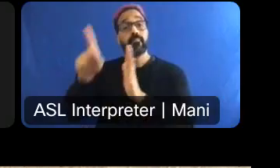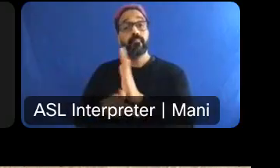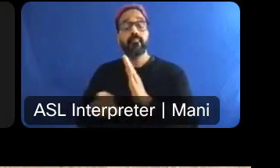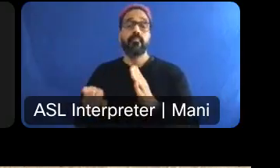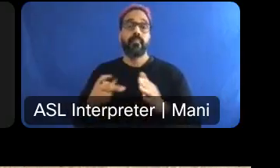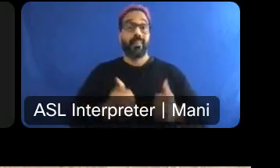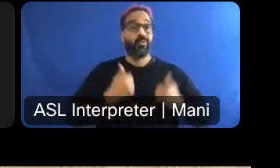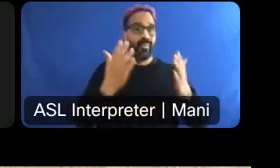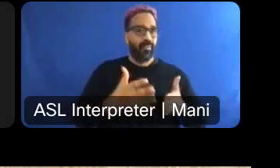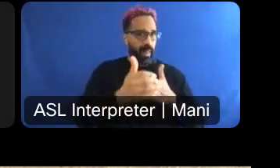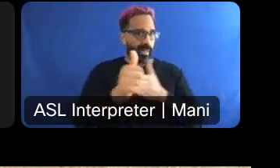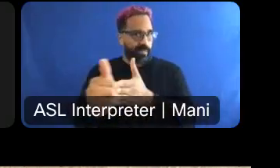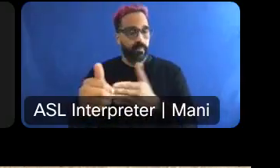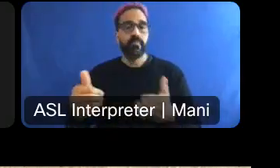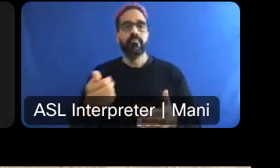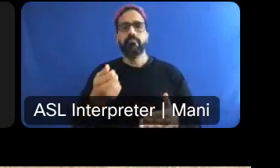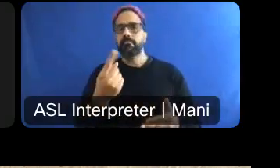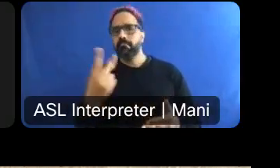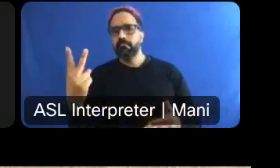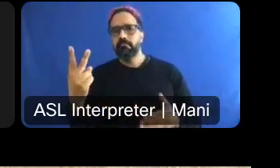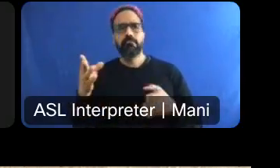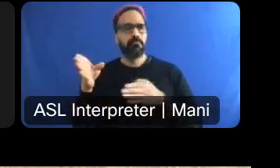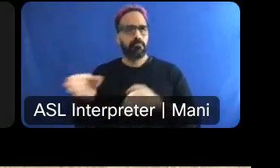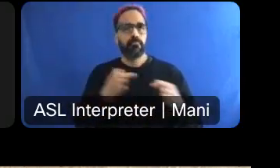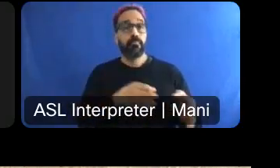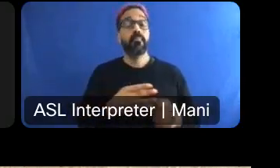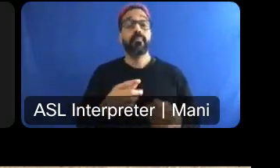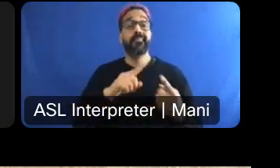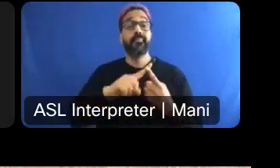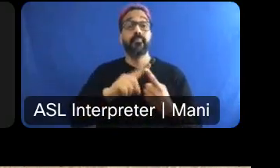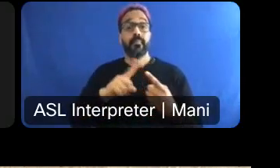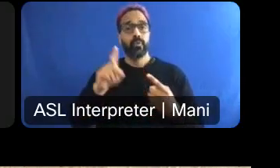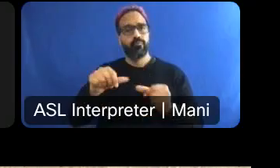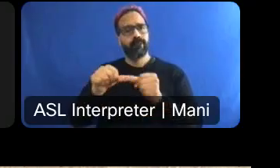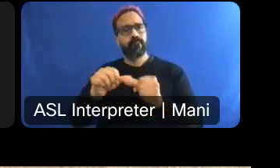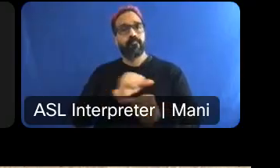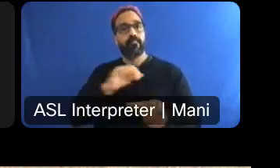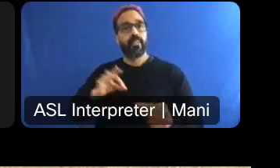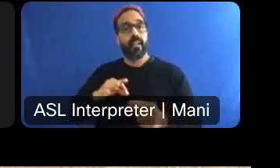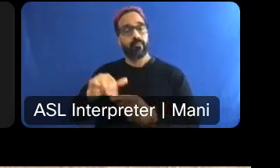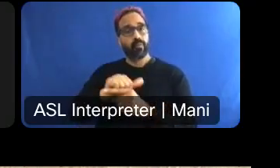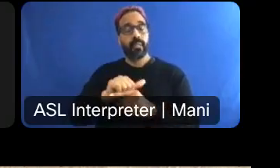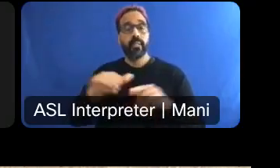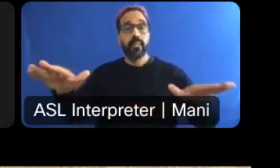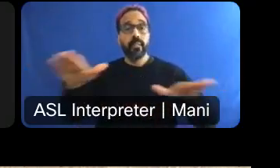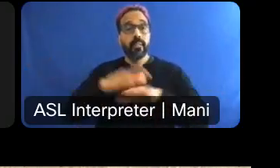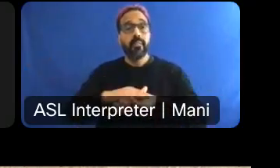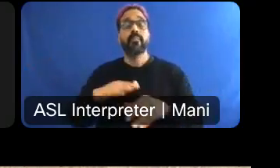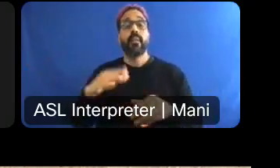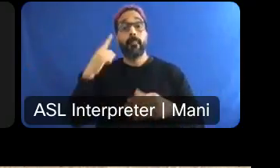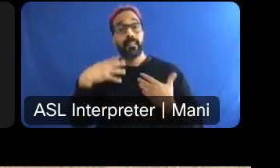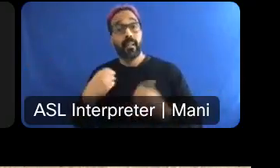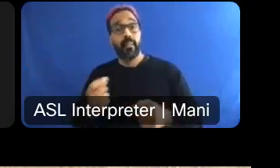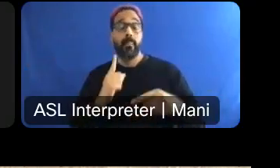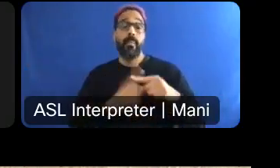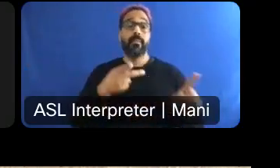a couple of ways. So one way is having ongoing staff training of the intersections of mental health coercion and partner-inflicted